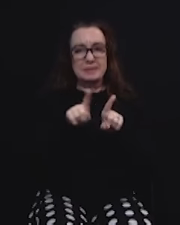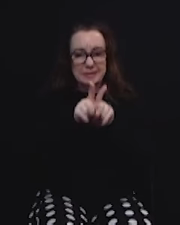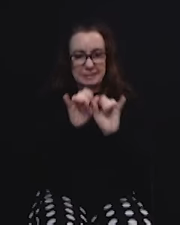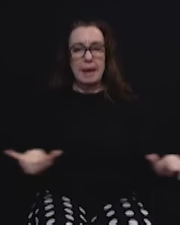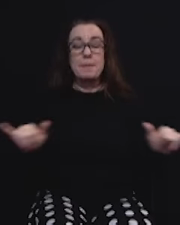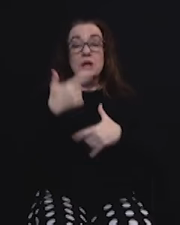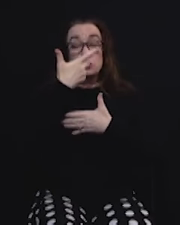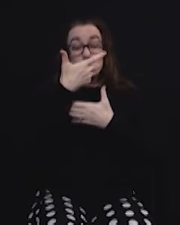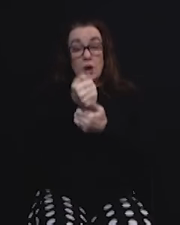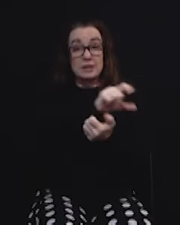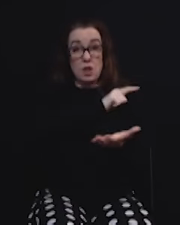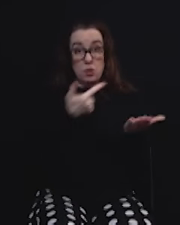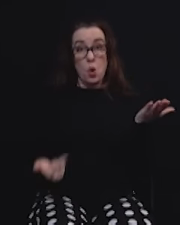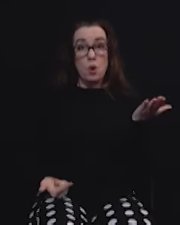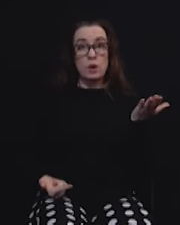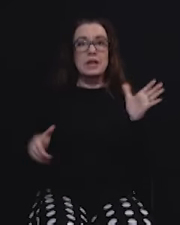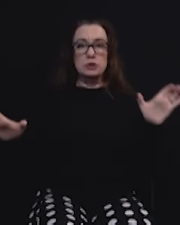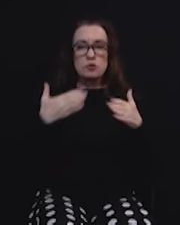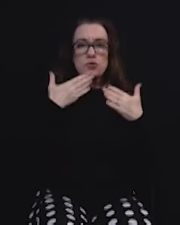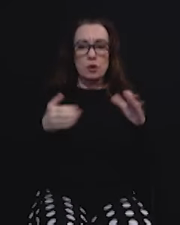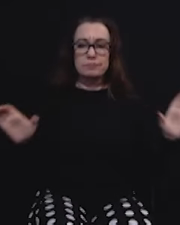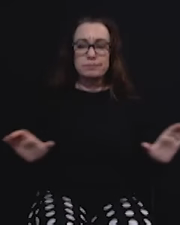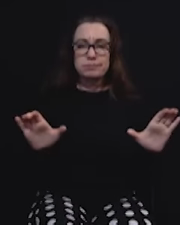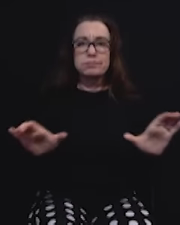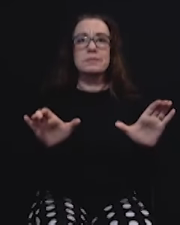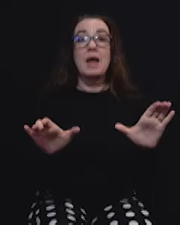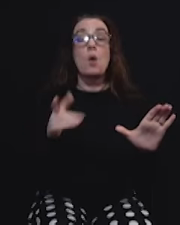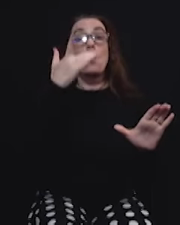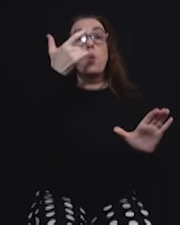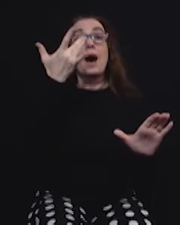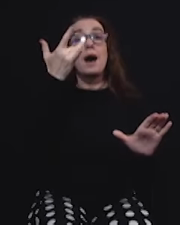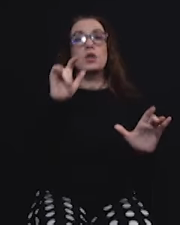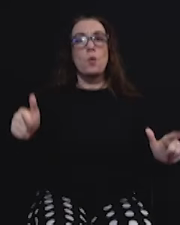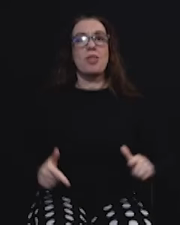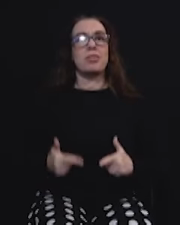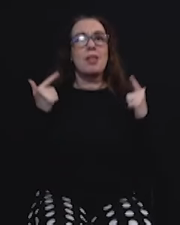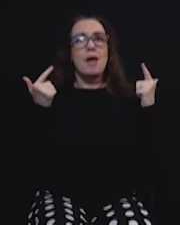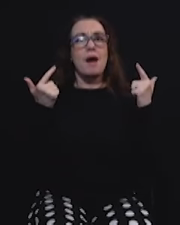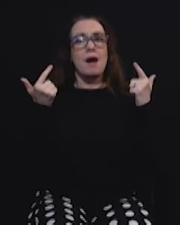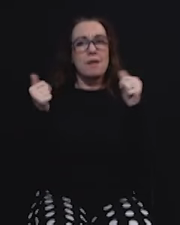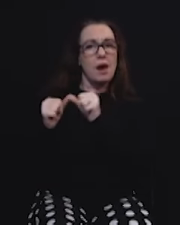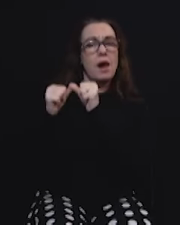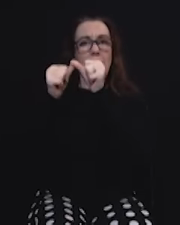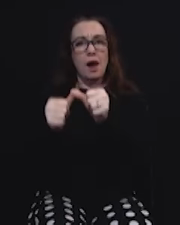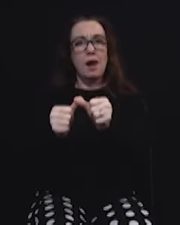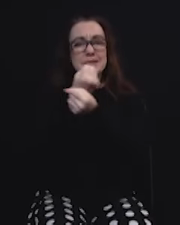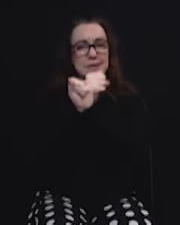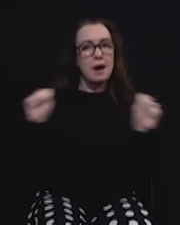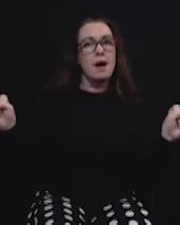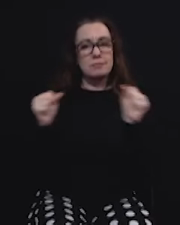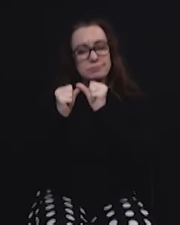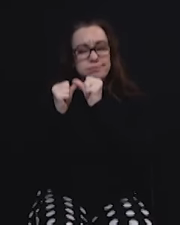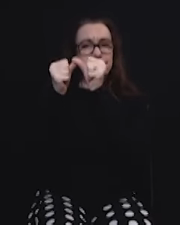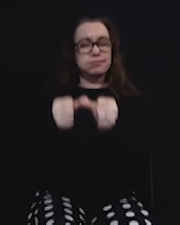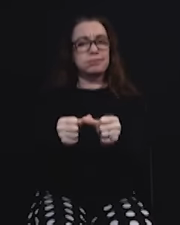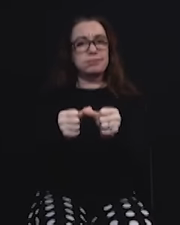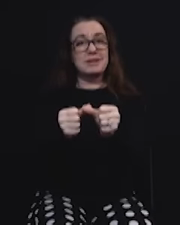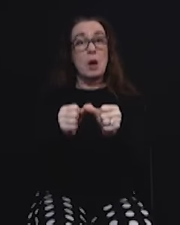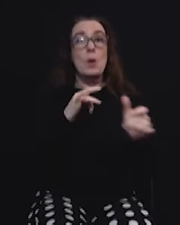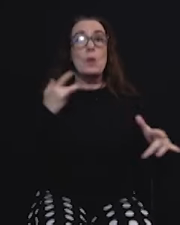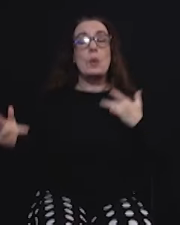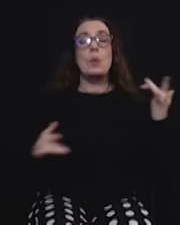the Lord and do good, so you will live in the land and enjoy security. Take delight